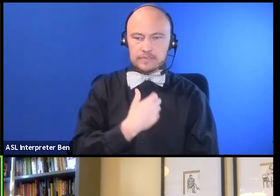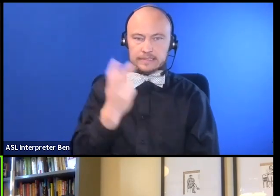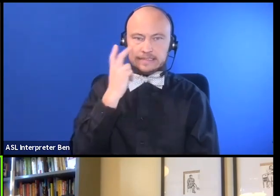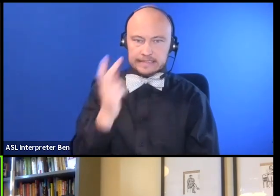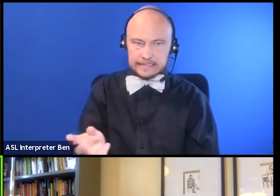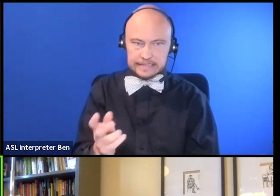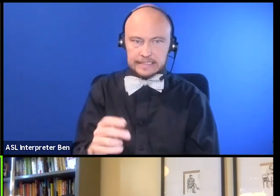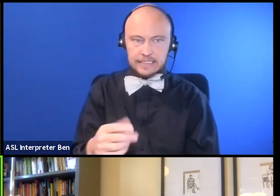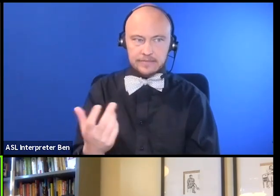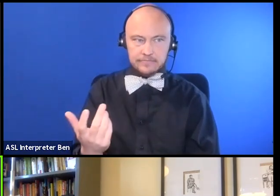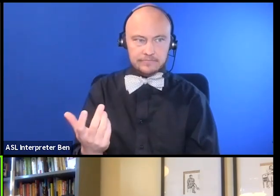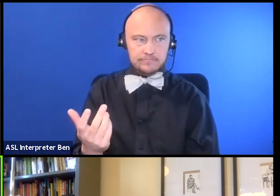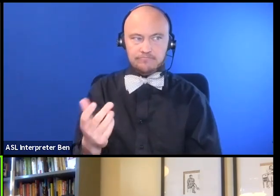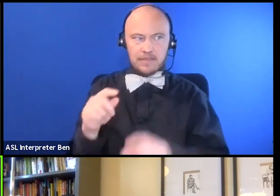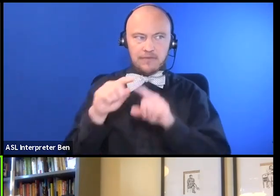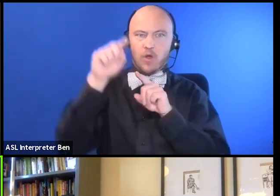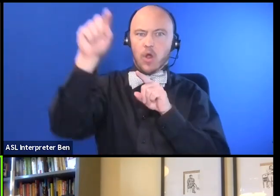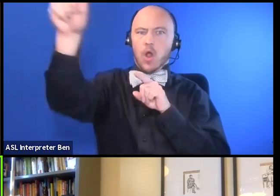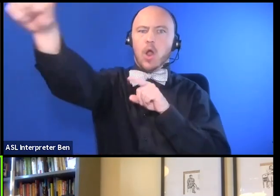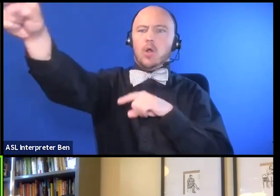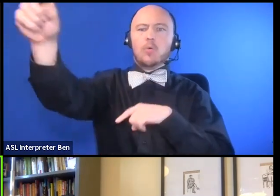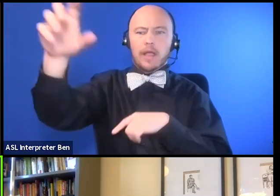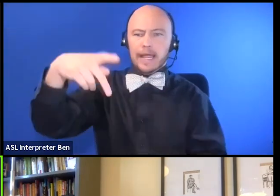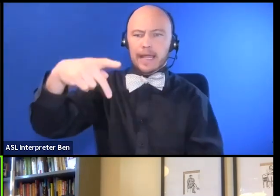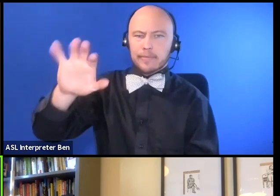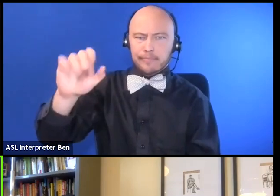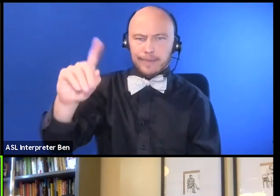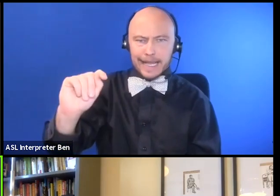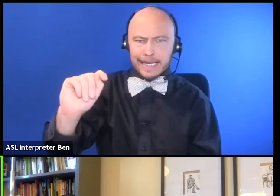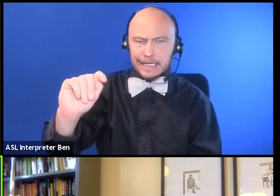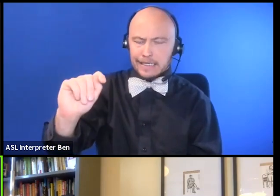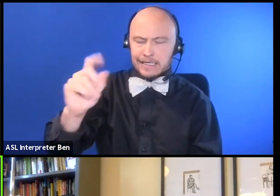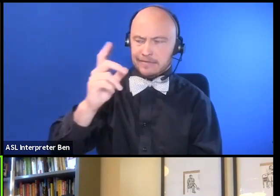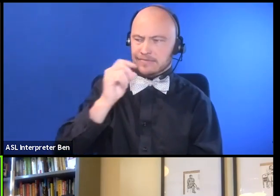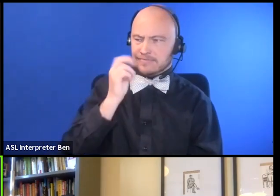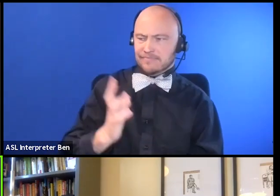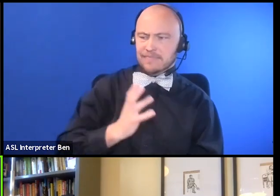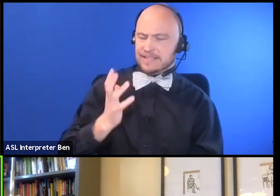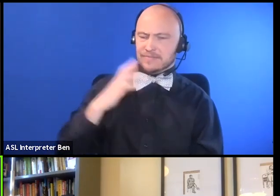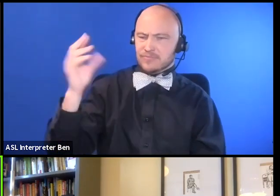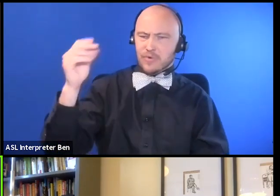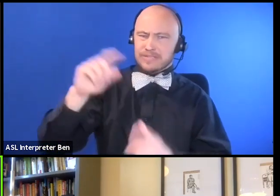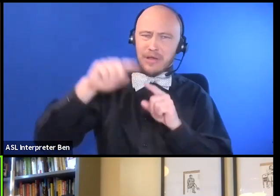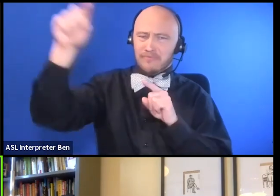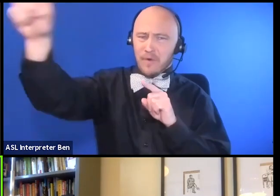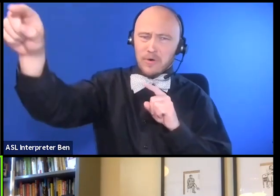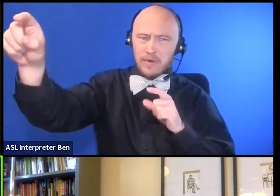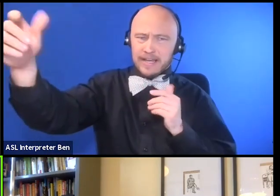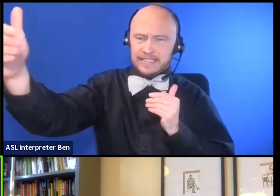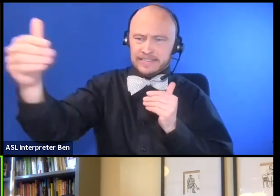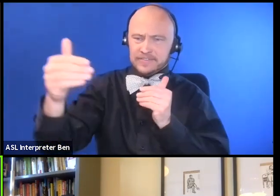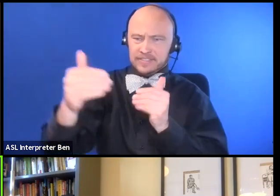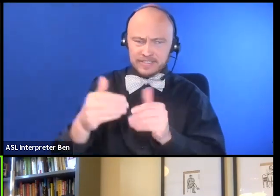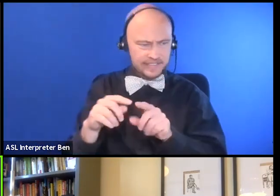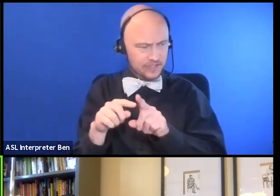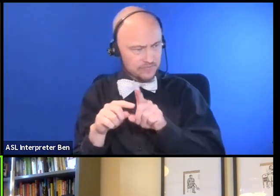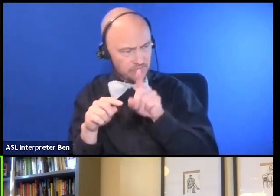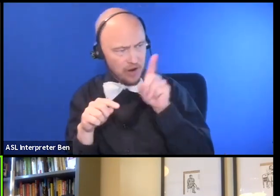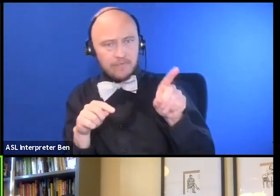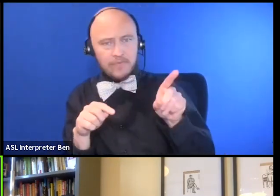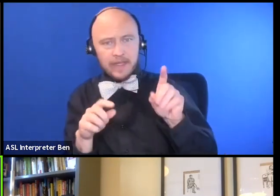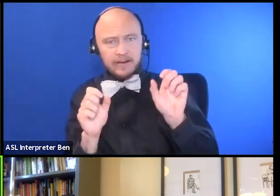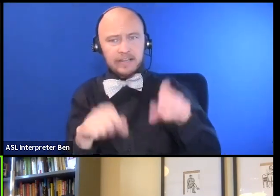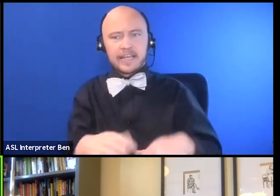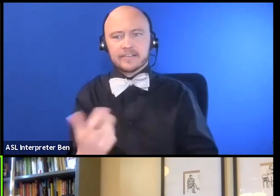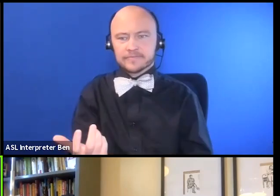a luxury and a distant planet. And it feels like, no, it's not, like, it's actually not a distant planet. You kind of just walk across the room. Mm-hmm. You kind